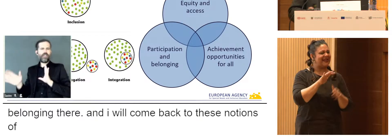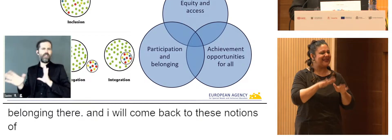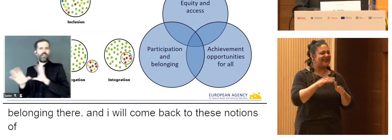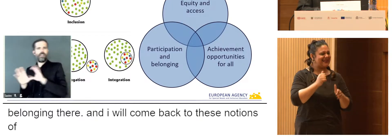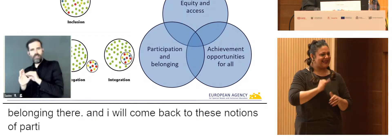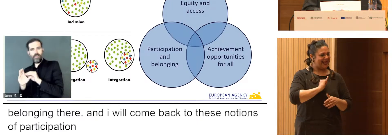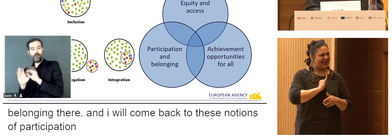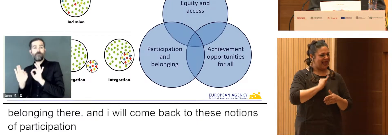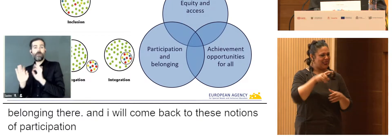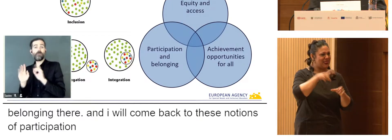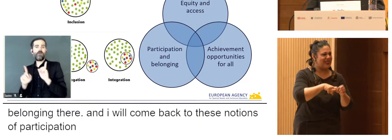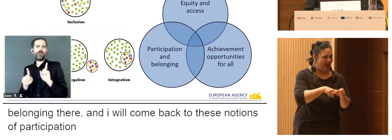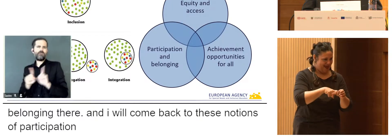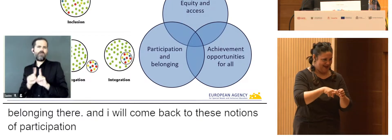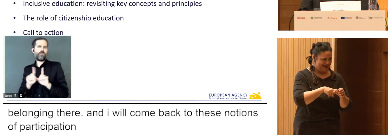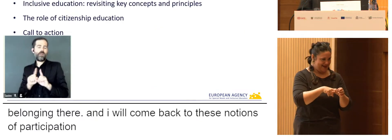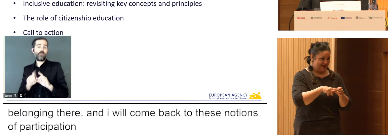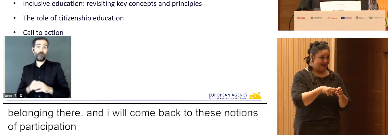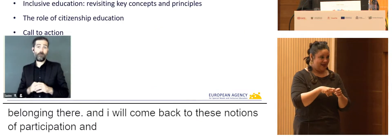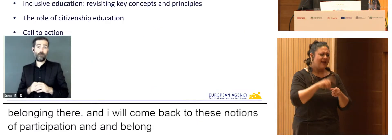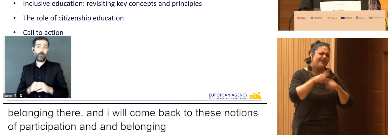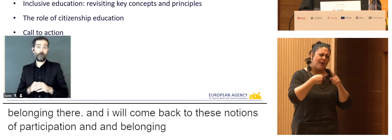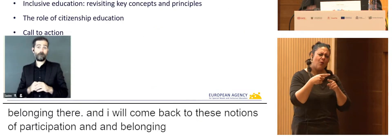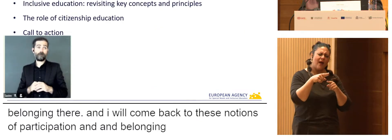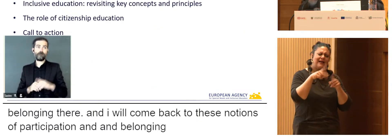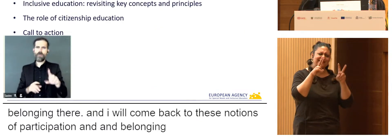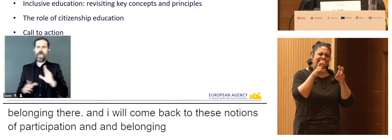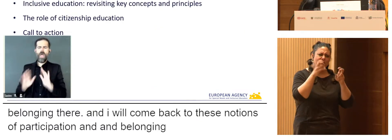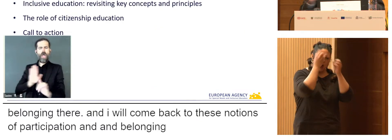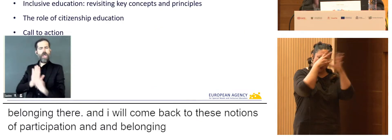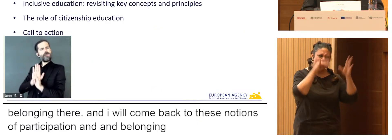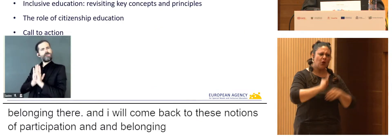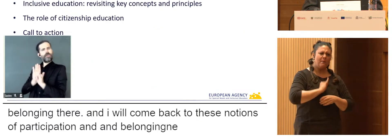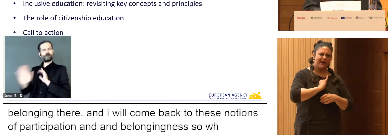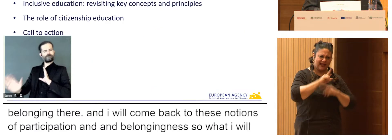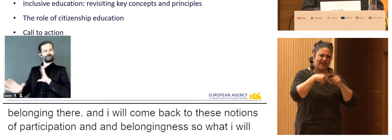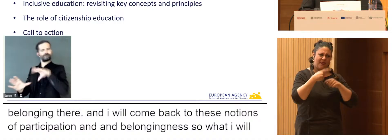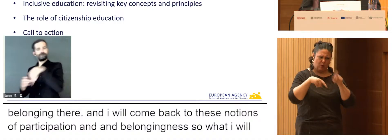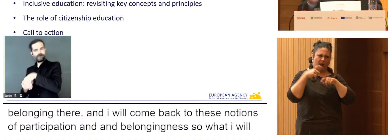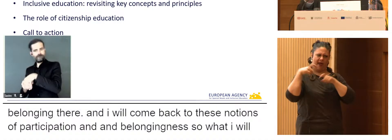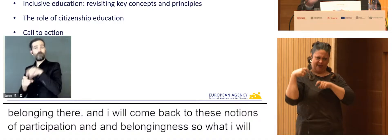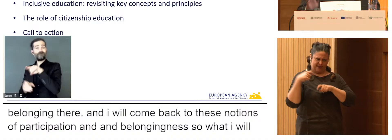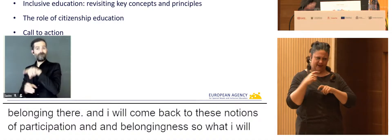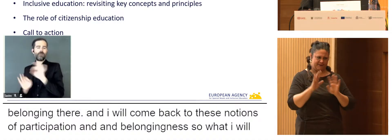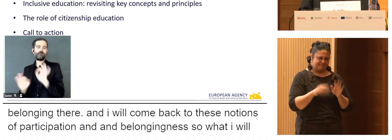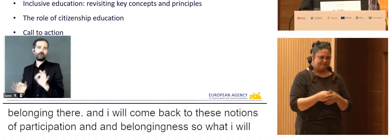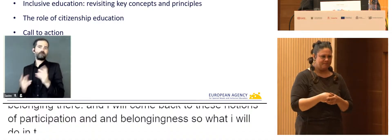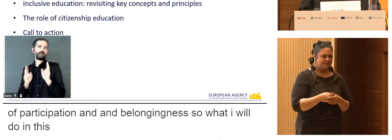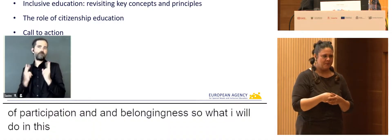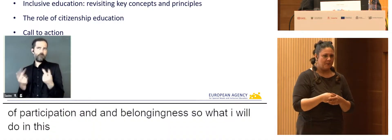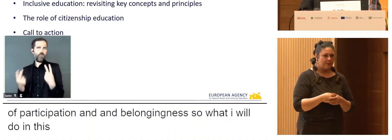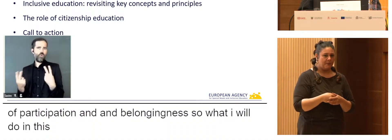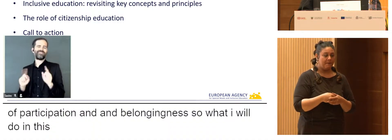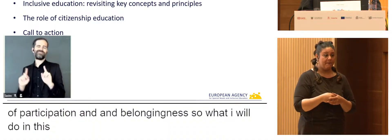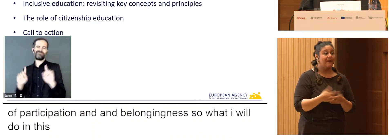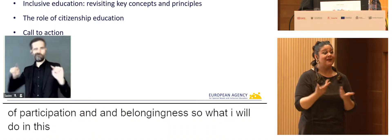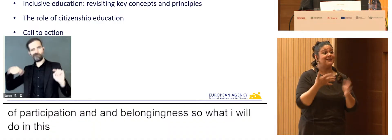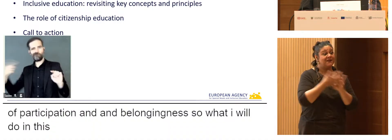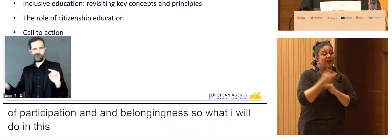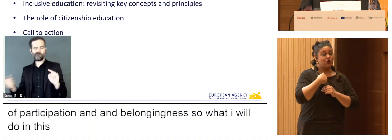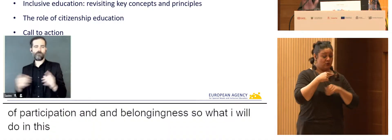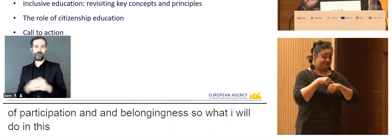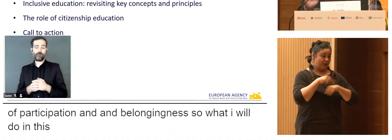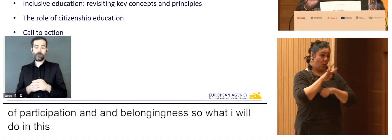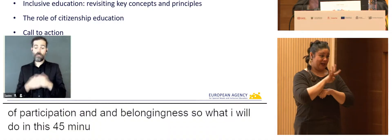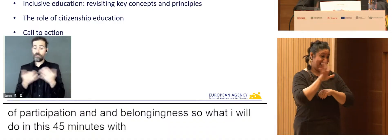participation and belongingness. So what I will do in these 45 minutes with